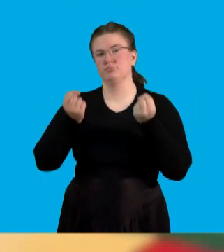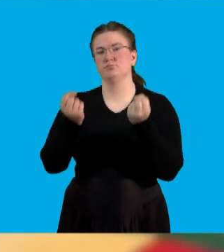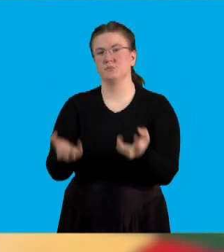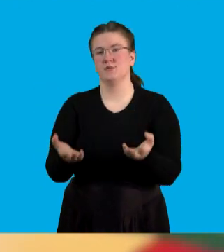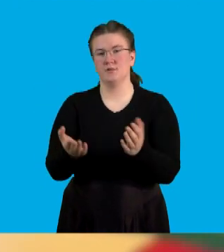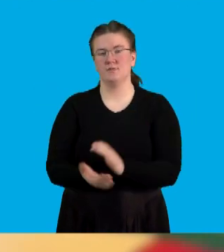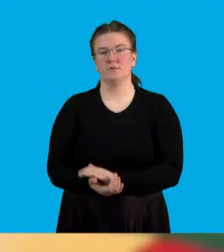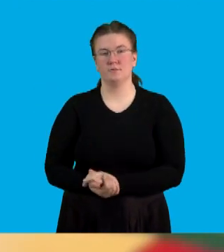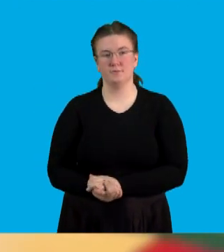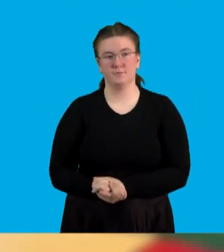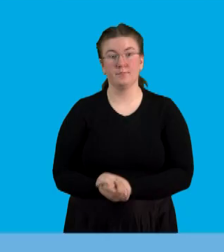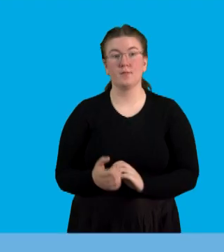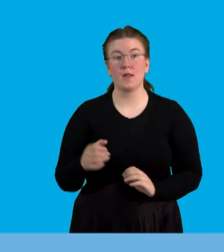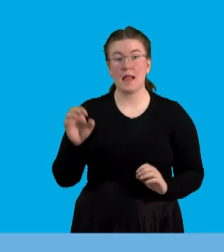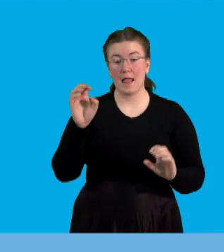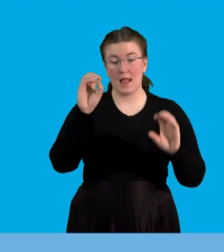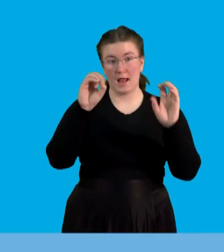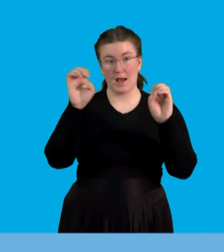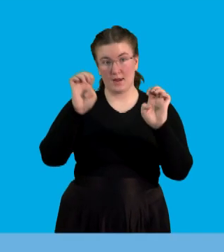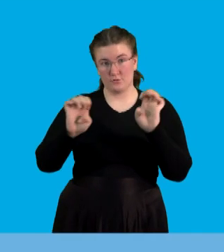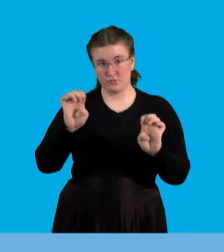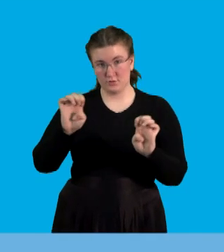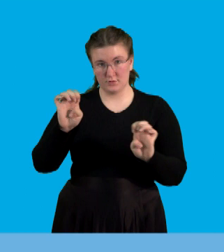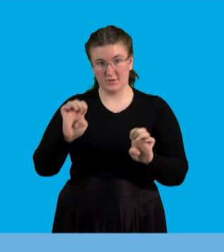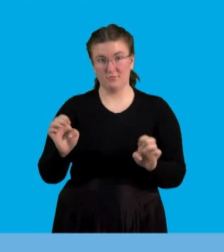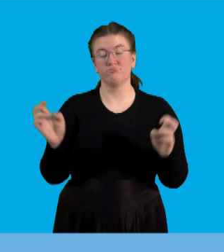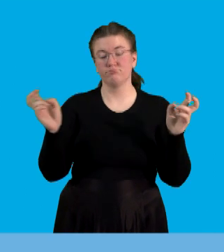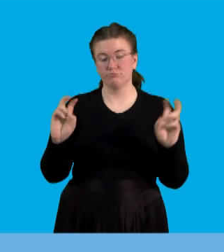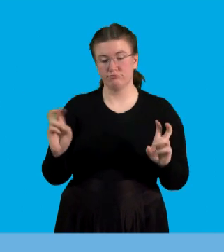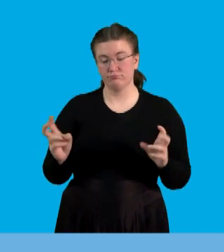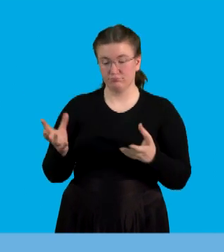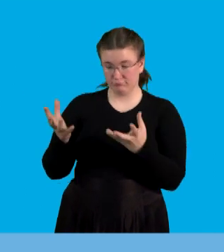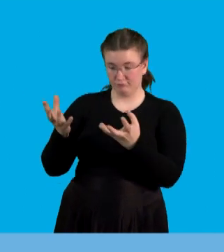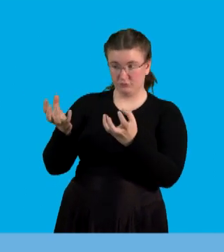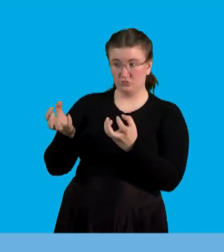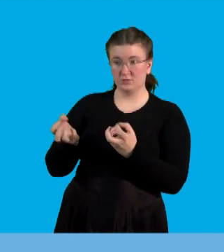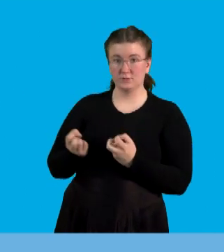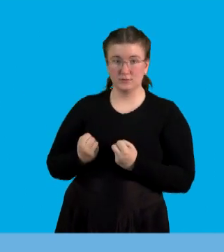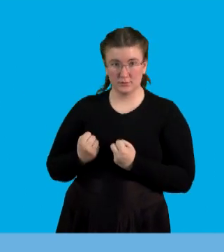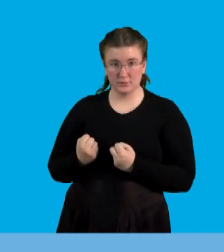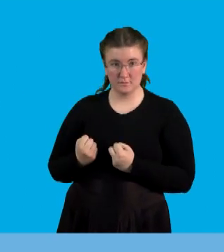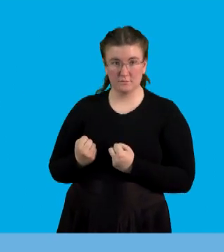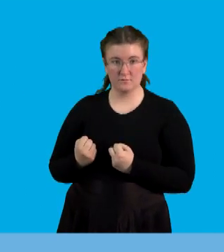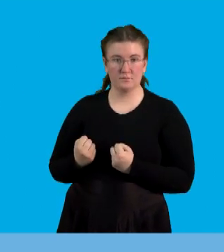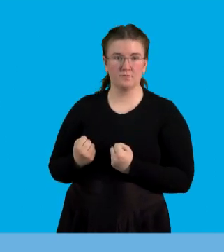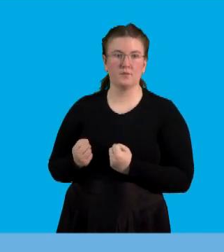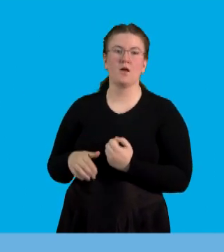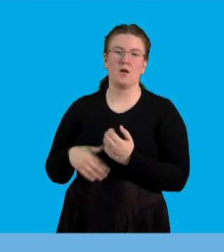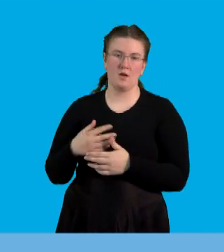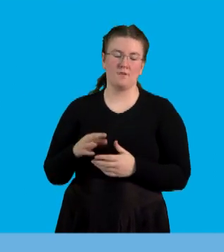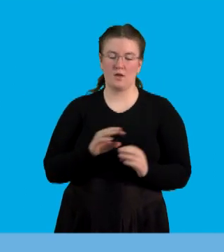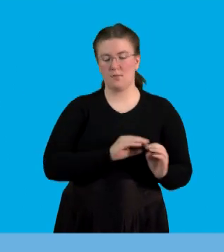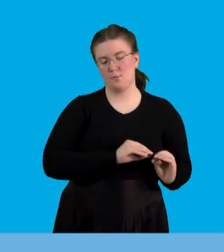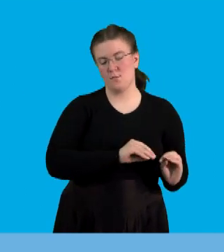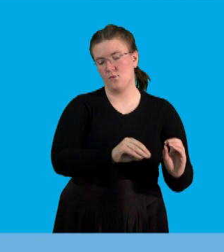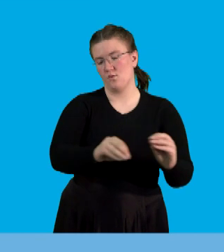electrons. So as a result, the electrons are going to be given the potential energy that potential energy is what they need to